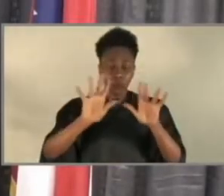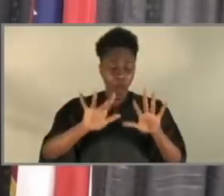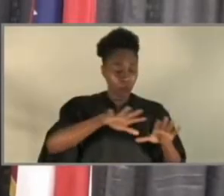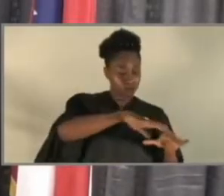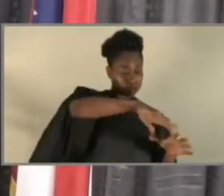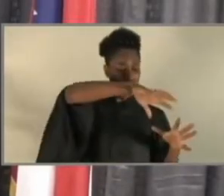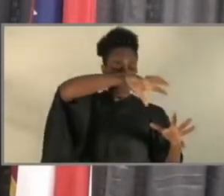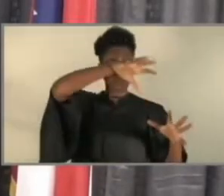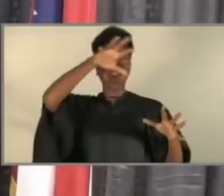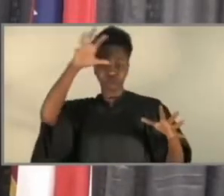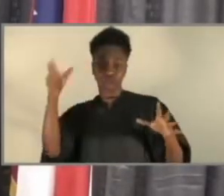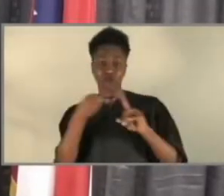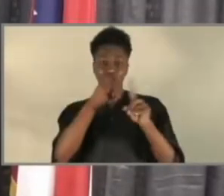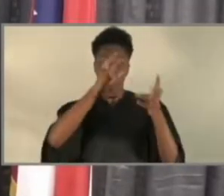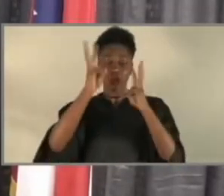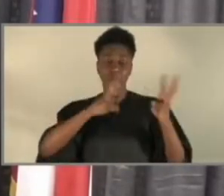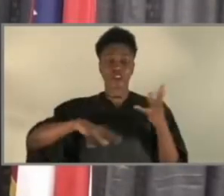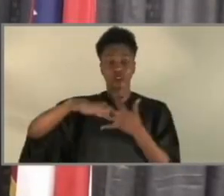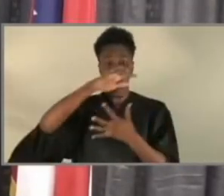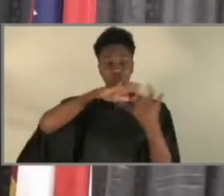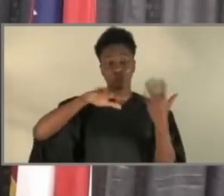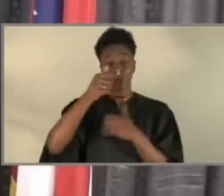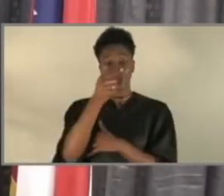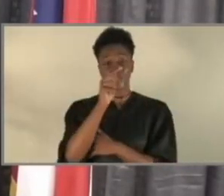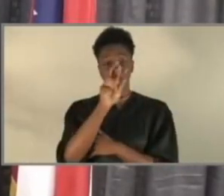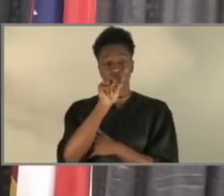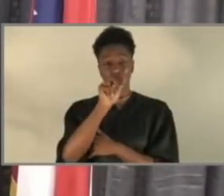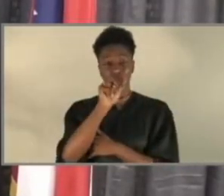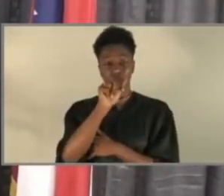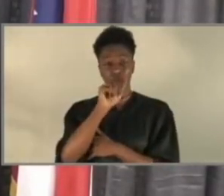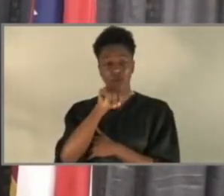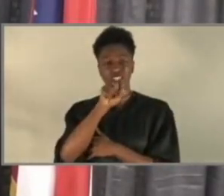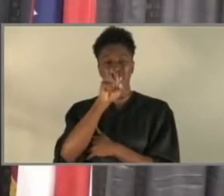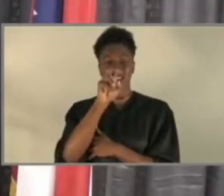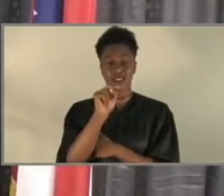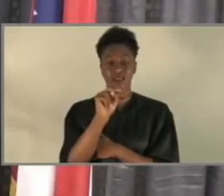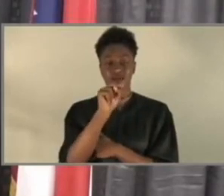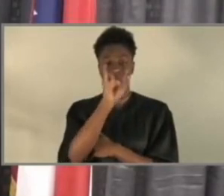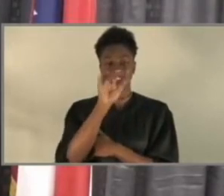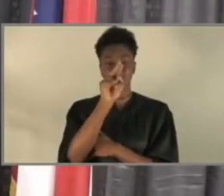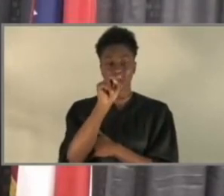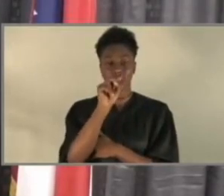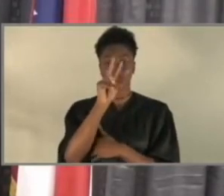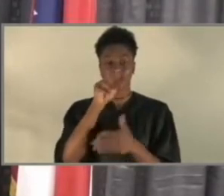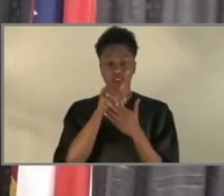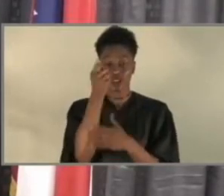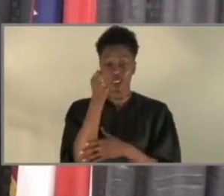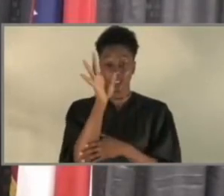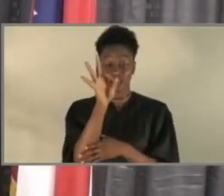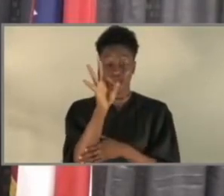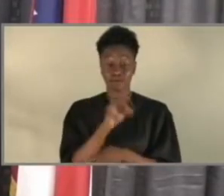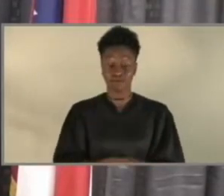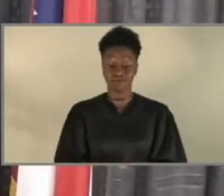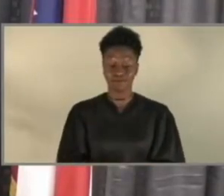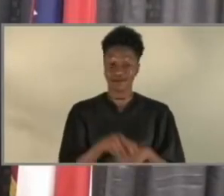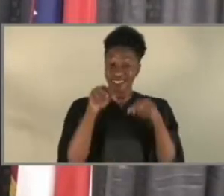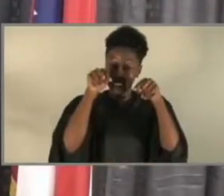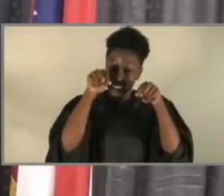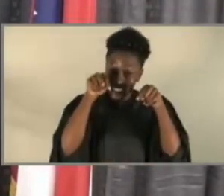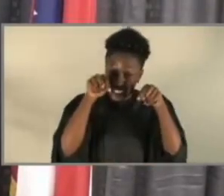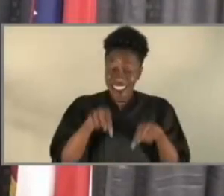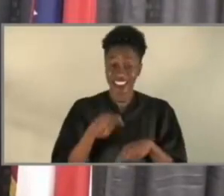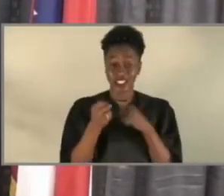Winter Storm Grayson in January 2019. This very year, your senior